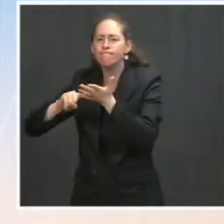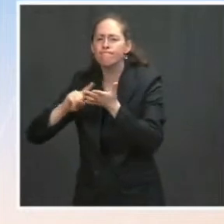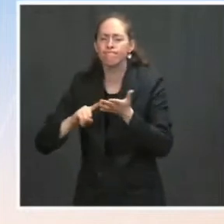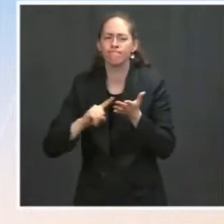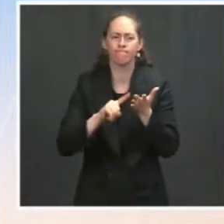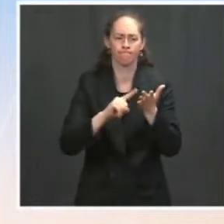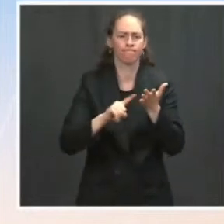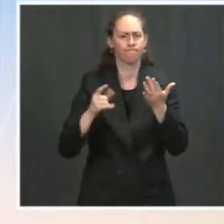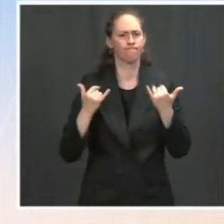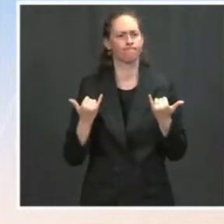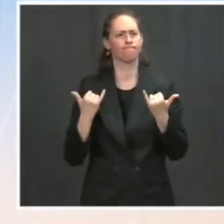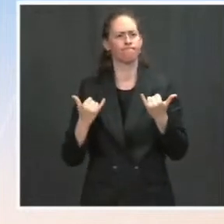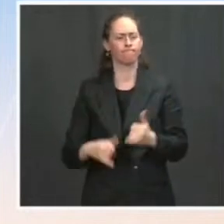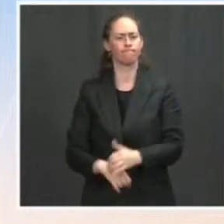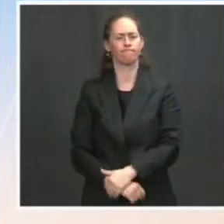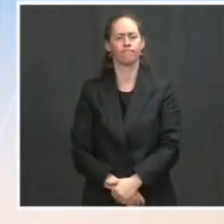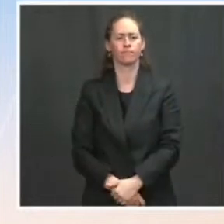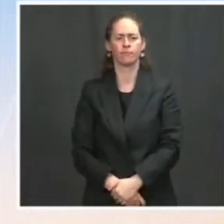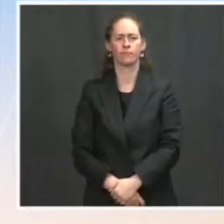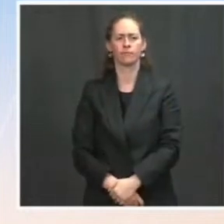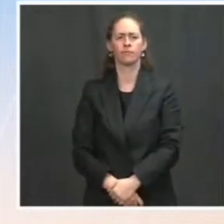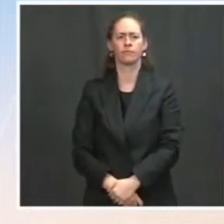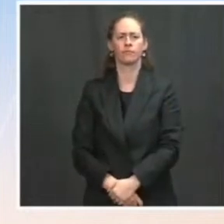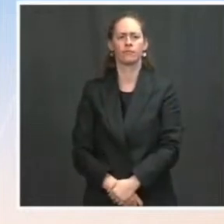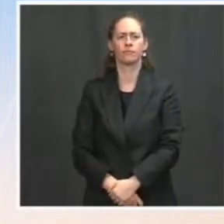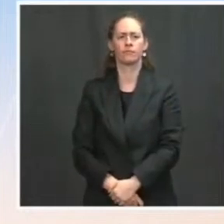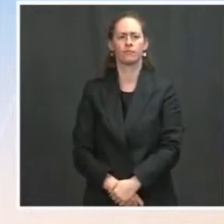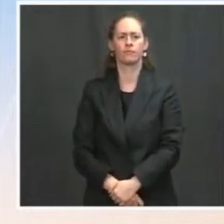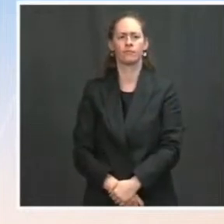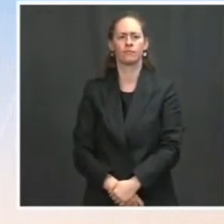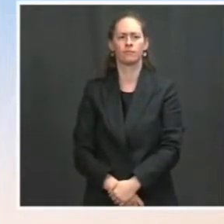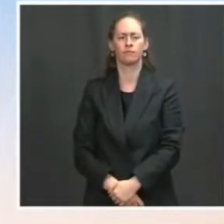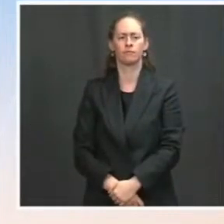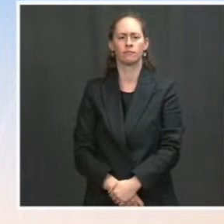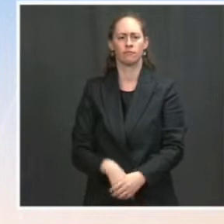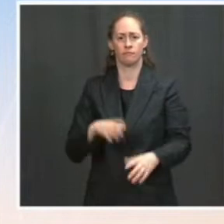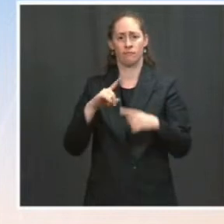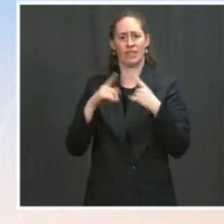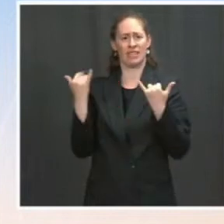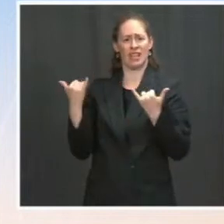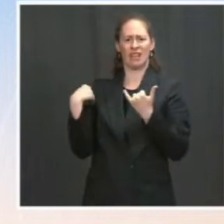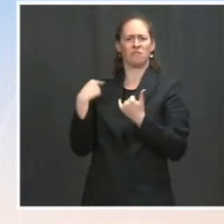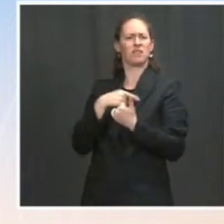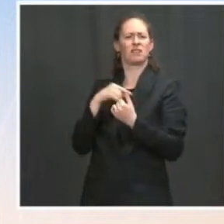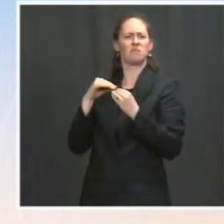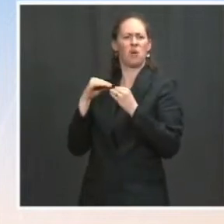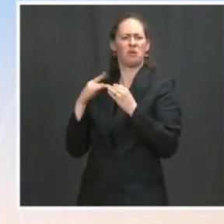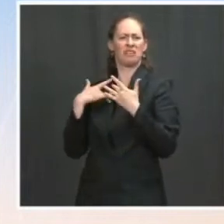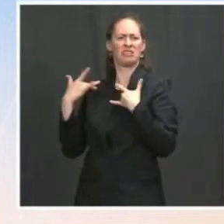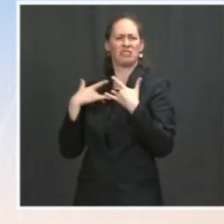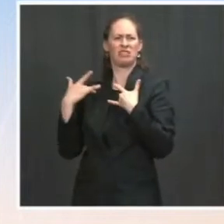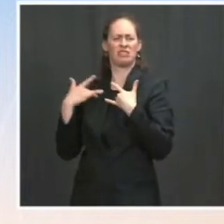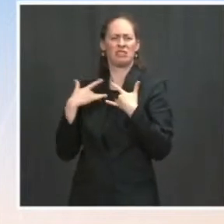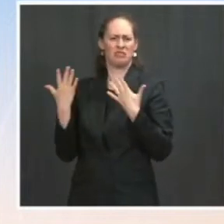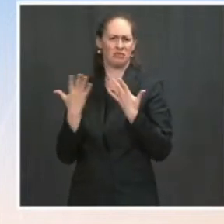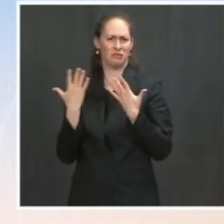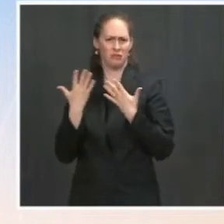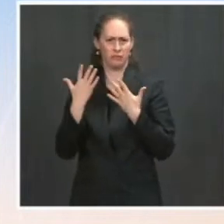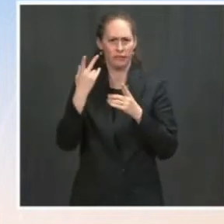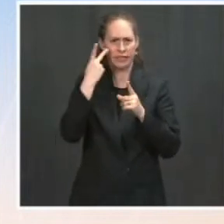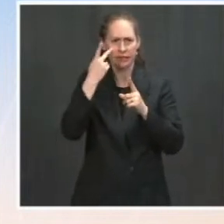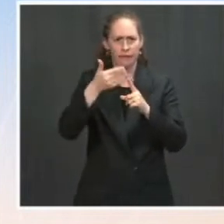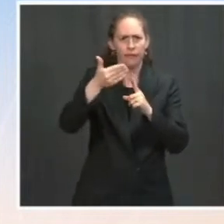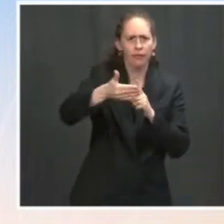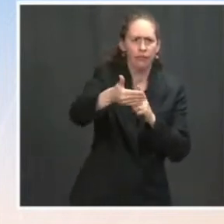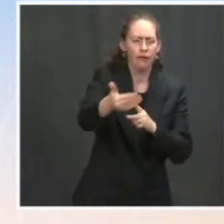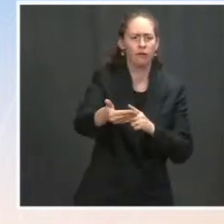of ransomware, and why quickly and effectively gating the spread of the ransomware is always the first area of priority.